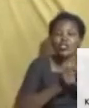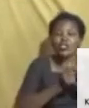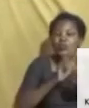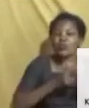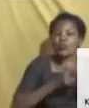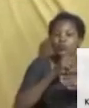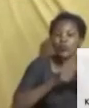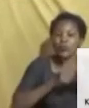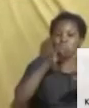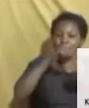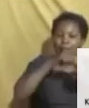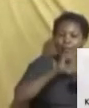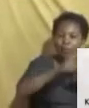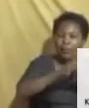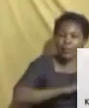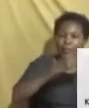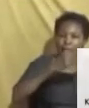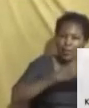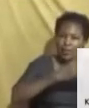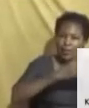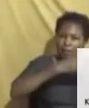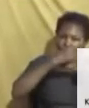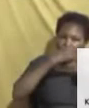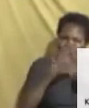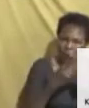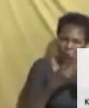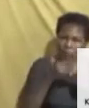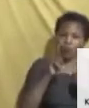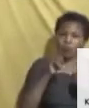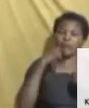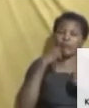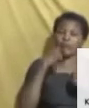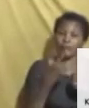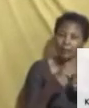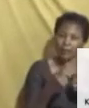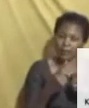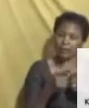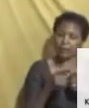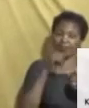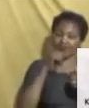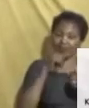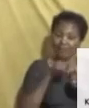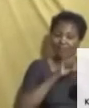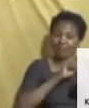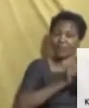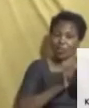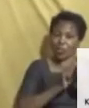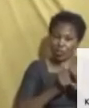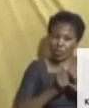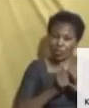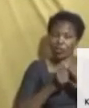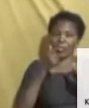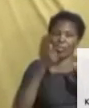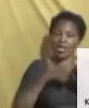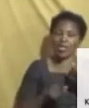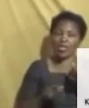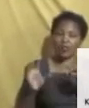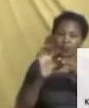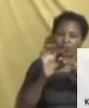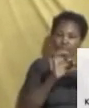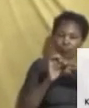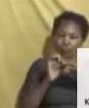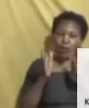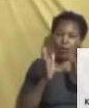at page 84. He says, dismemberment is incompatible with